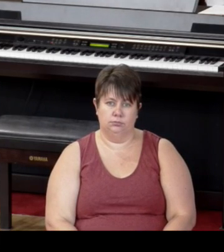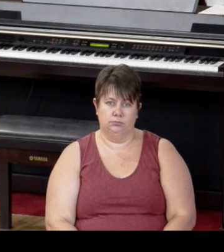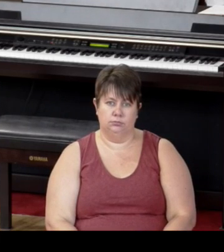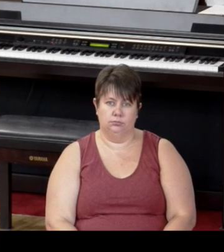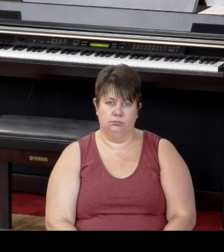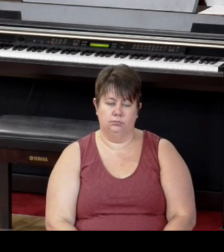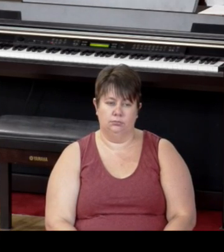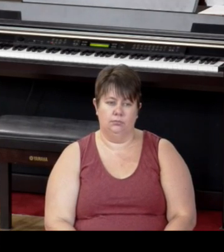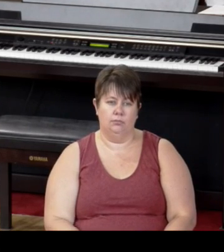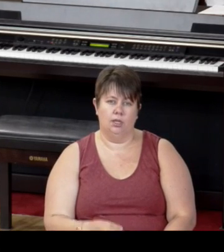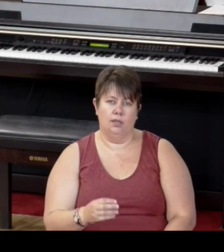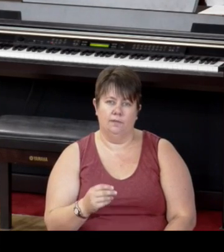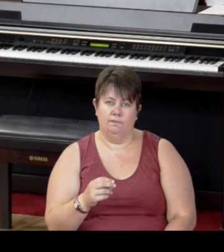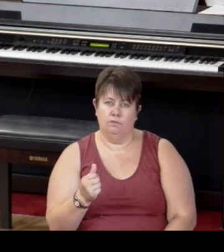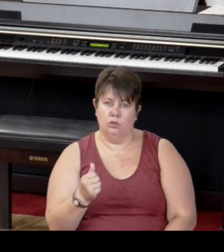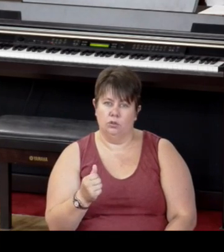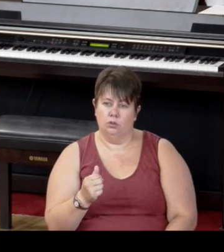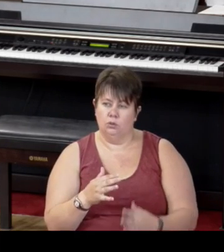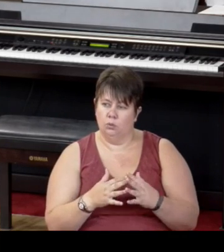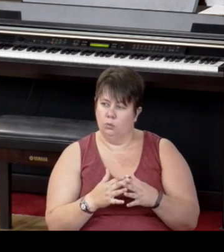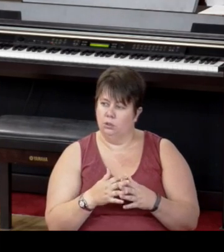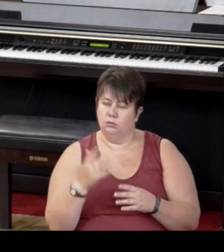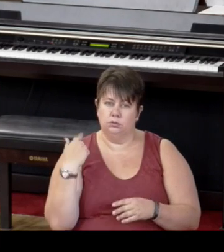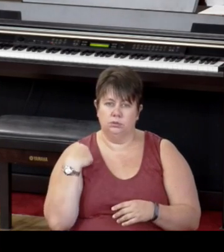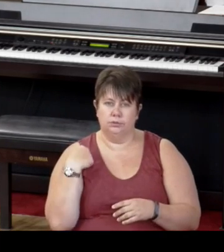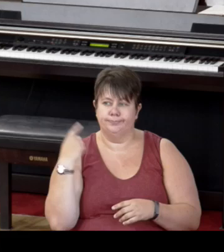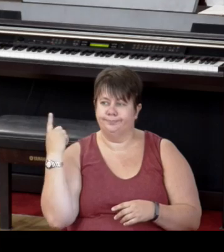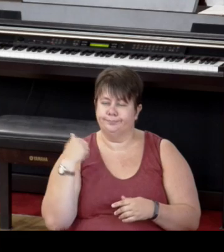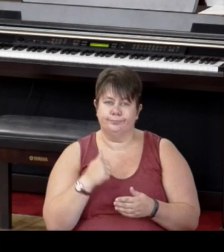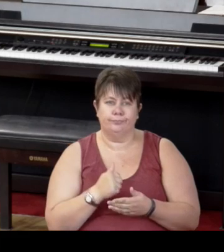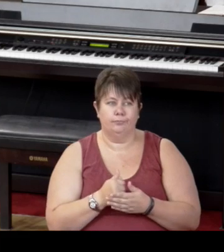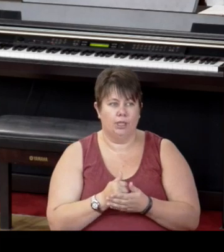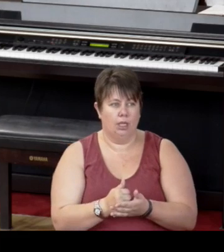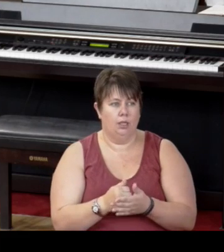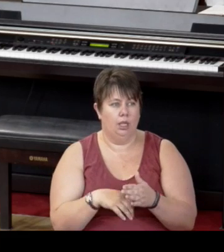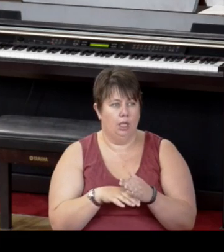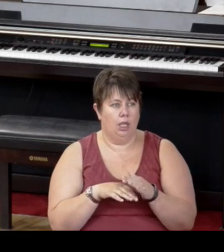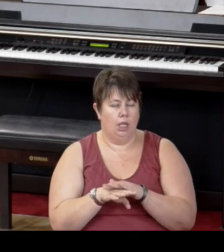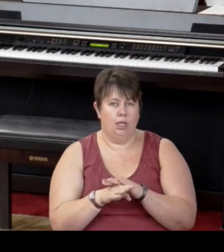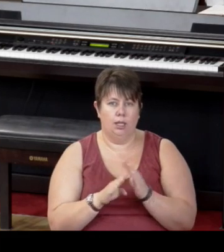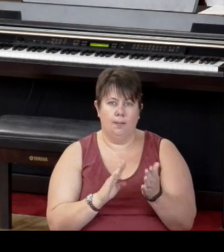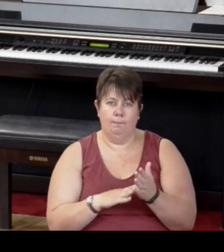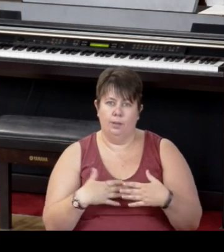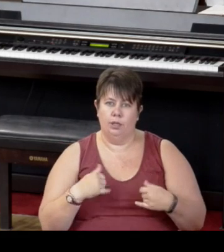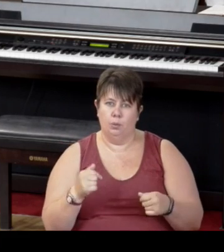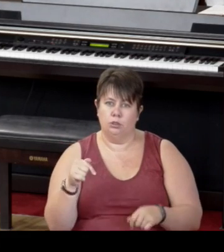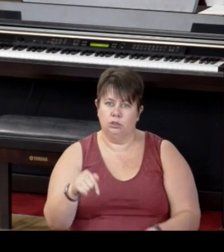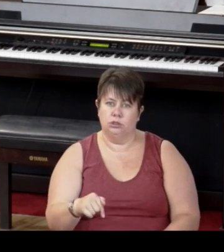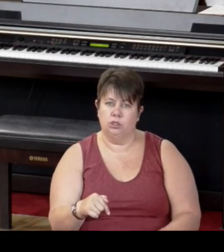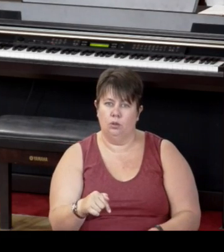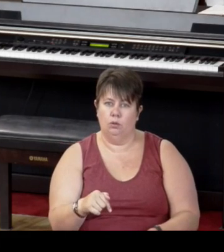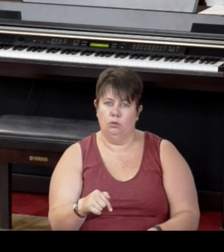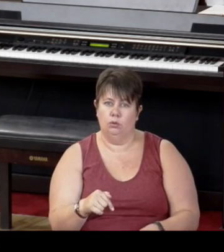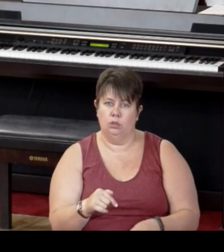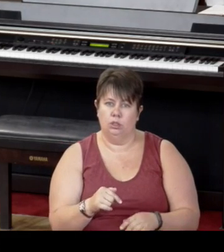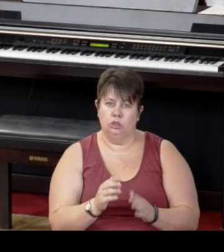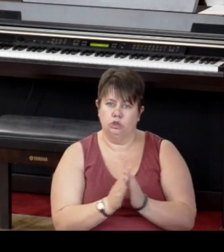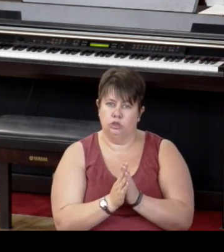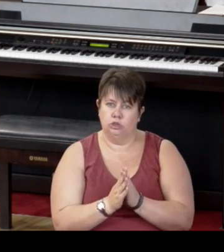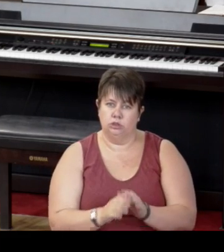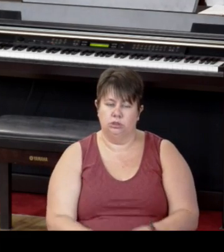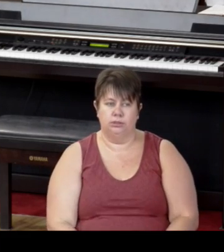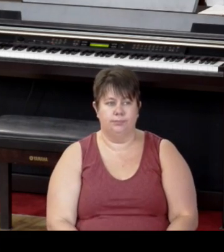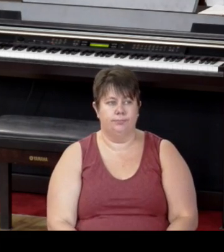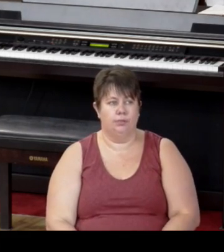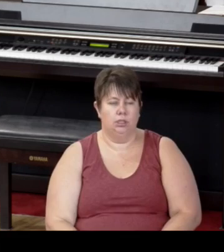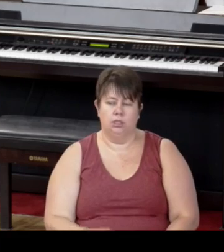A couple of weeks ago, I was helping at Motherwell South's holiday club, and one of the ladies there asked if I would be so kind as to draw to our attention,